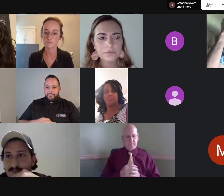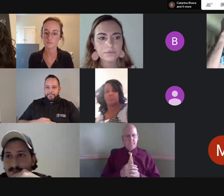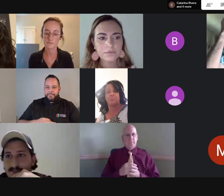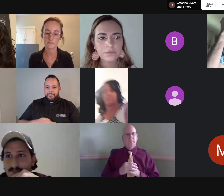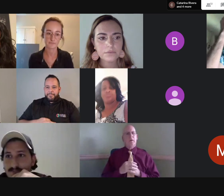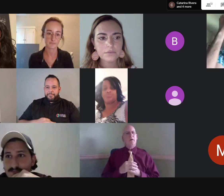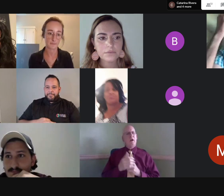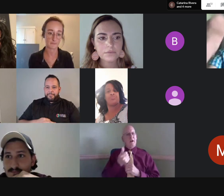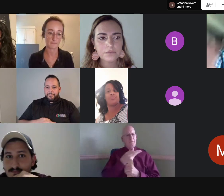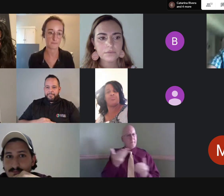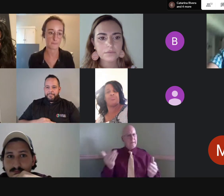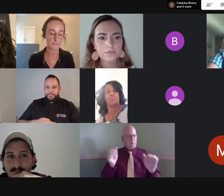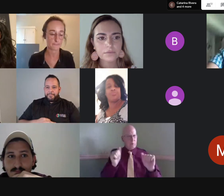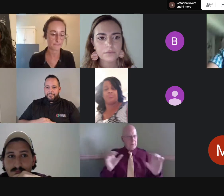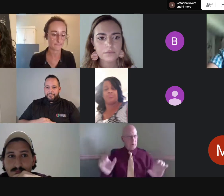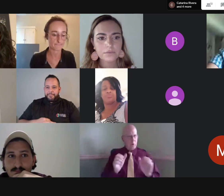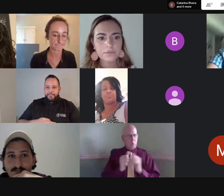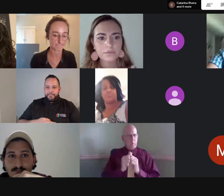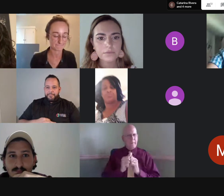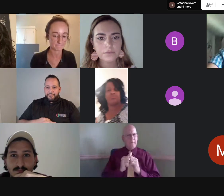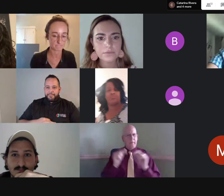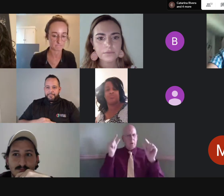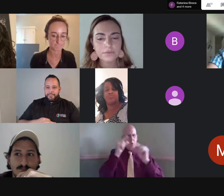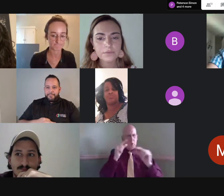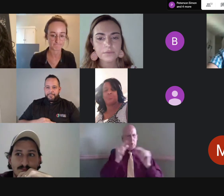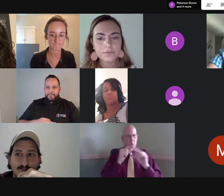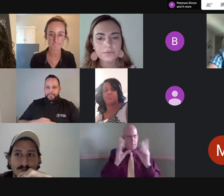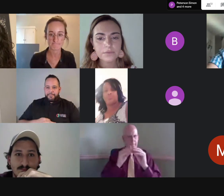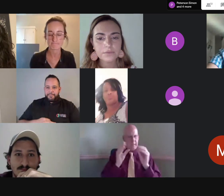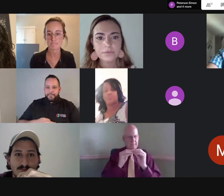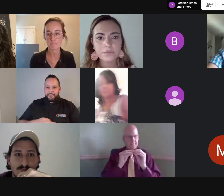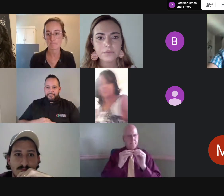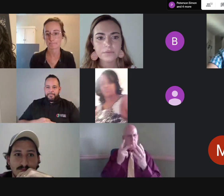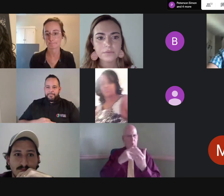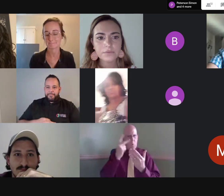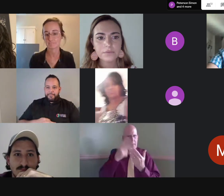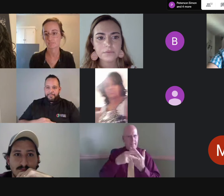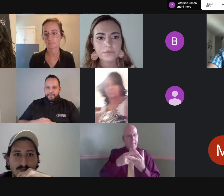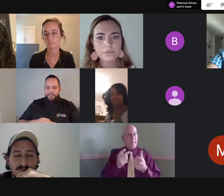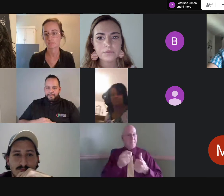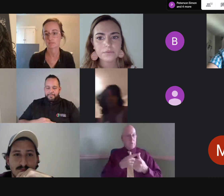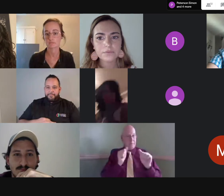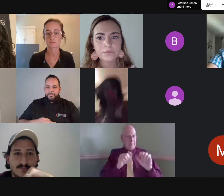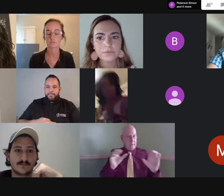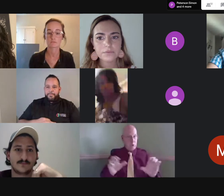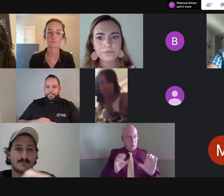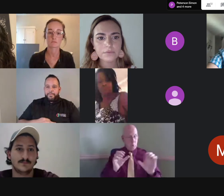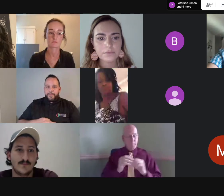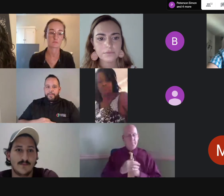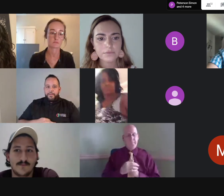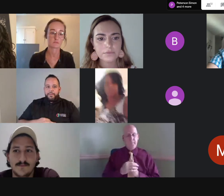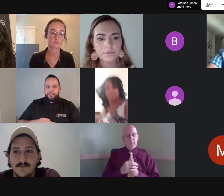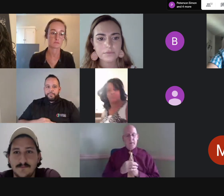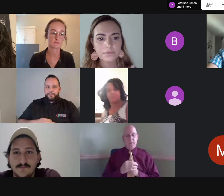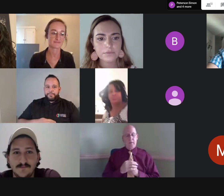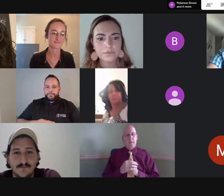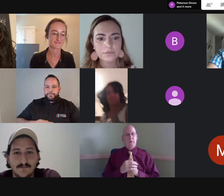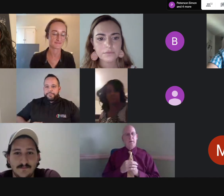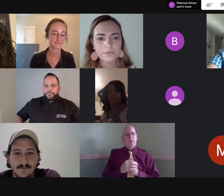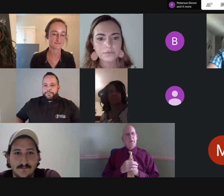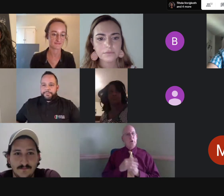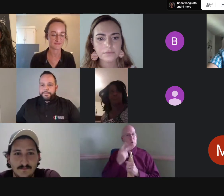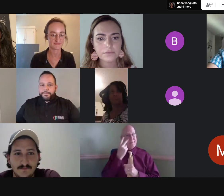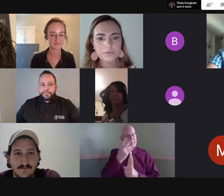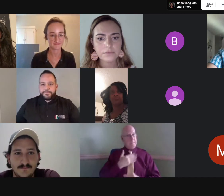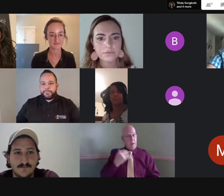there's a few things that you can do on the Google Meet platform. The first thing that you can do on the Google Meet platform is you're probably seeing